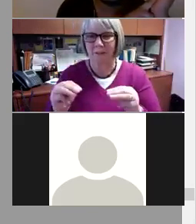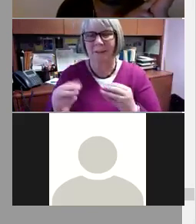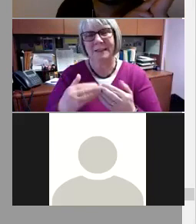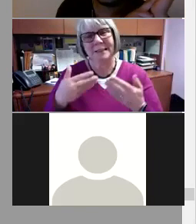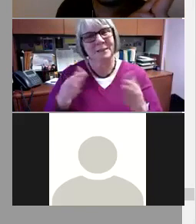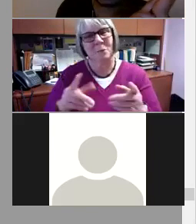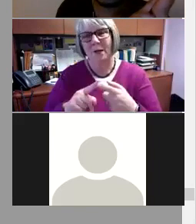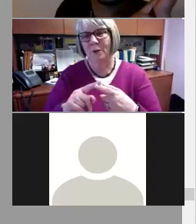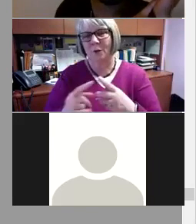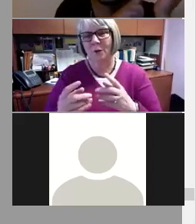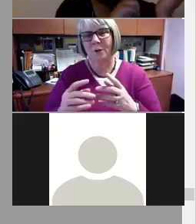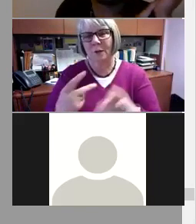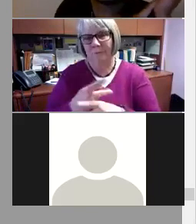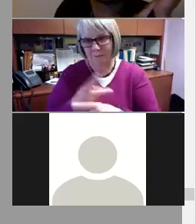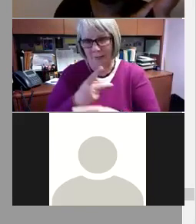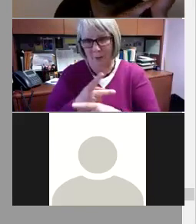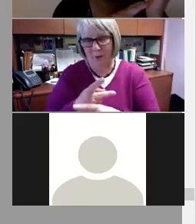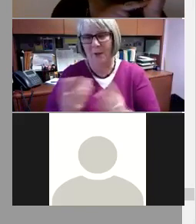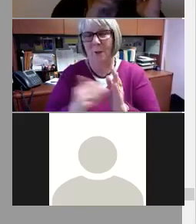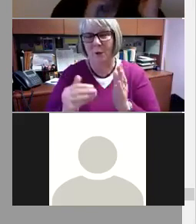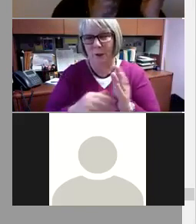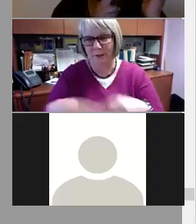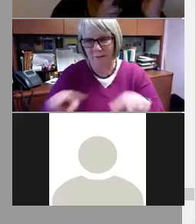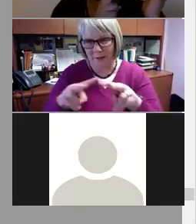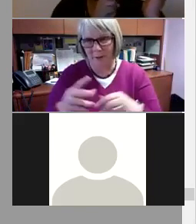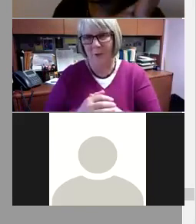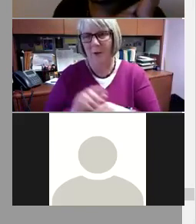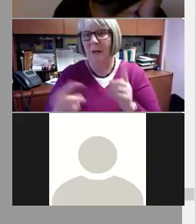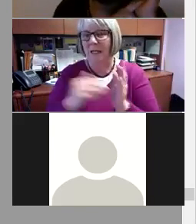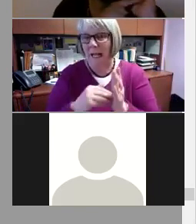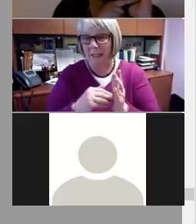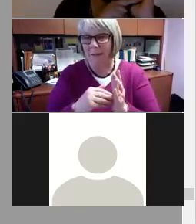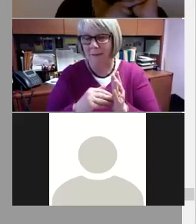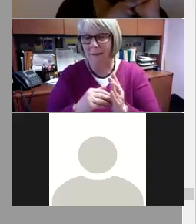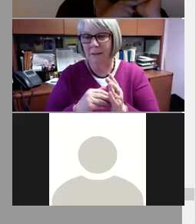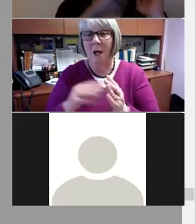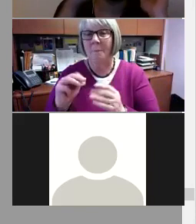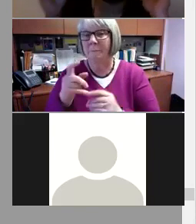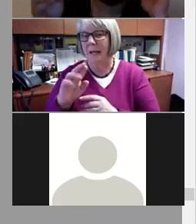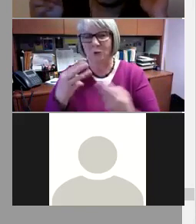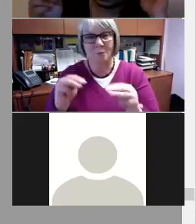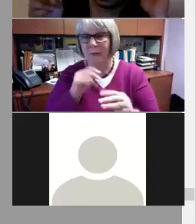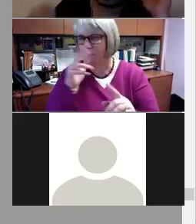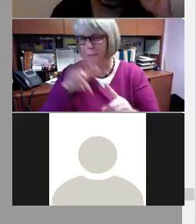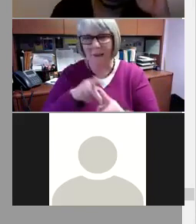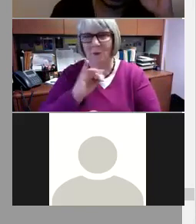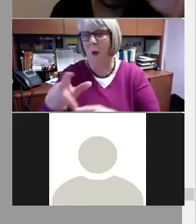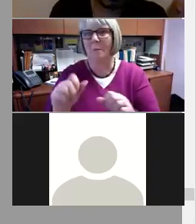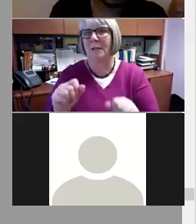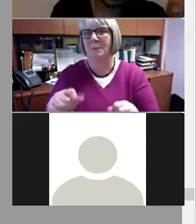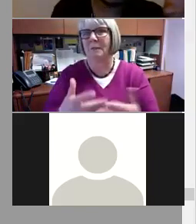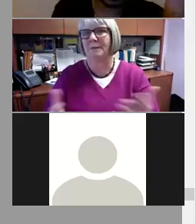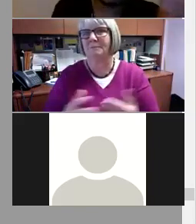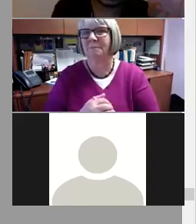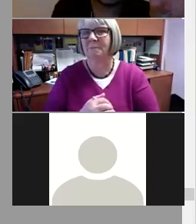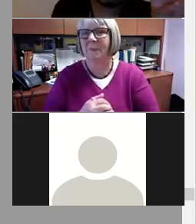the recurrence value or your time complexity. But again, master method does not apply to all possible cases. So we